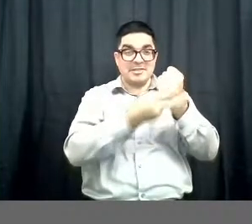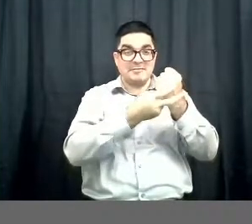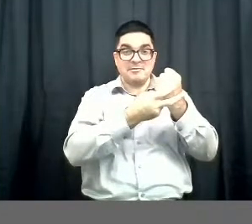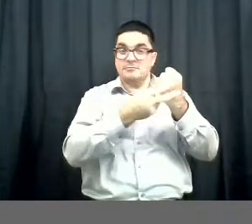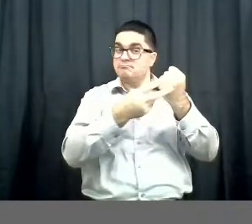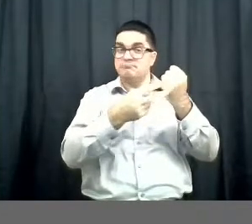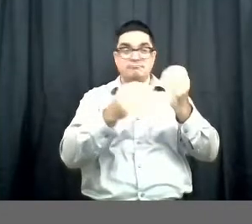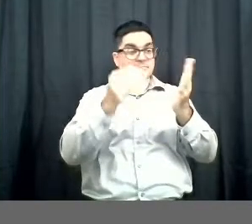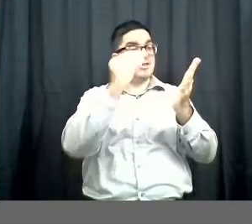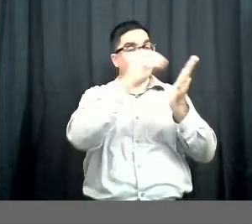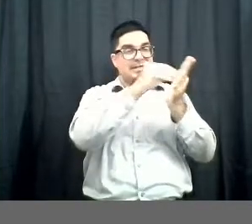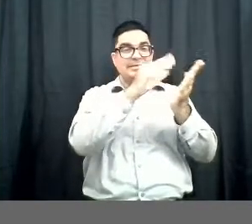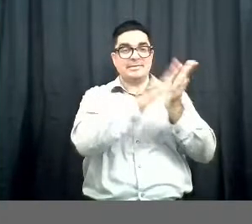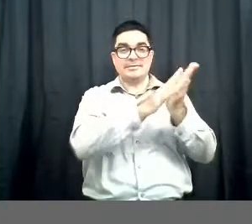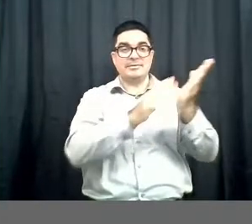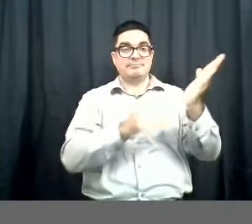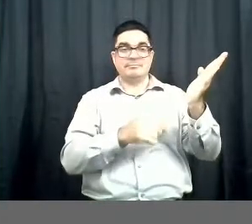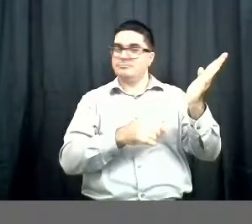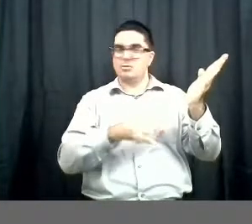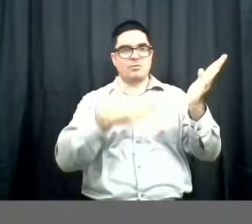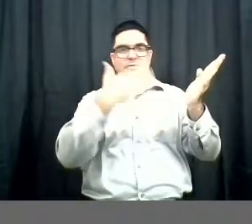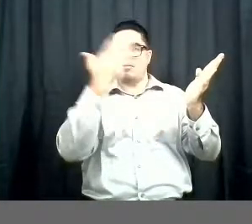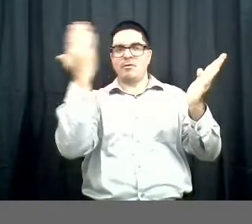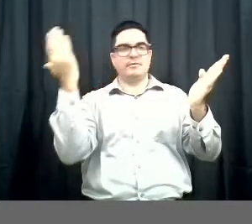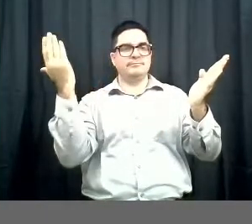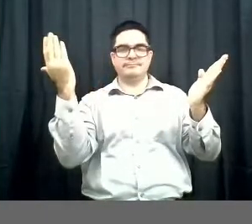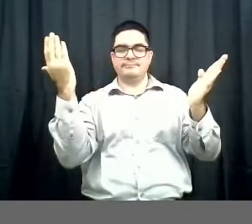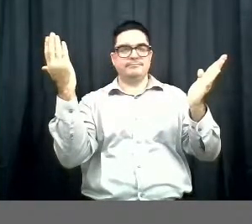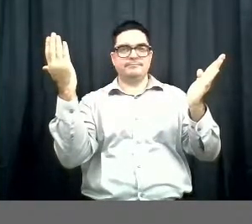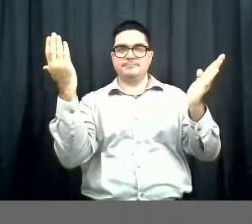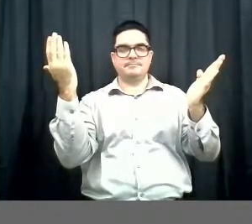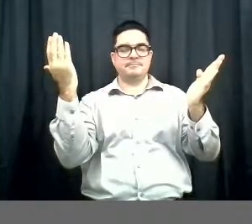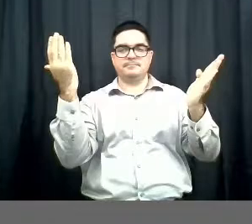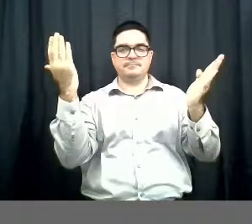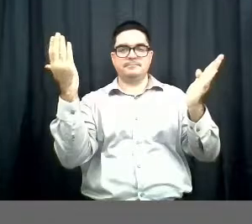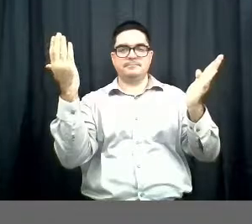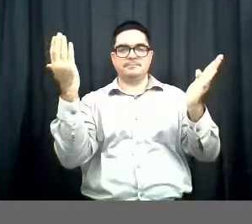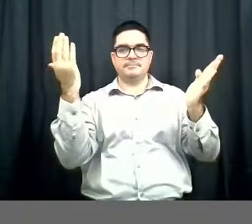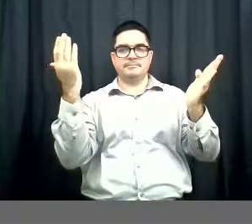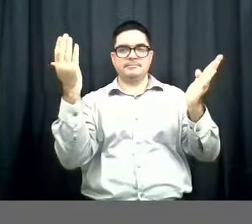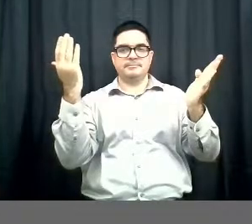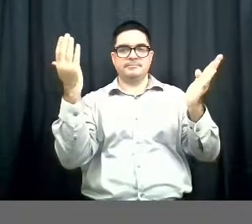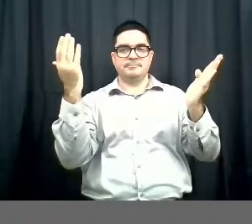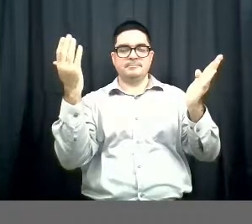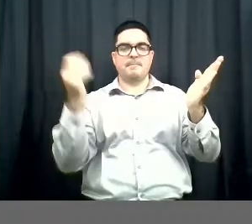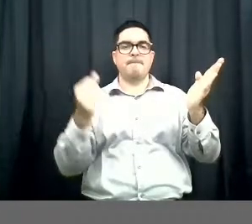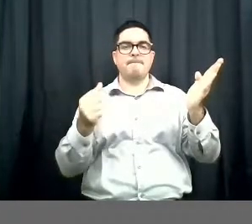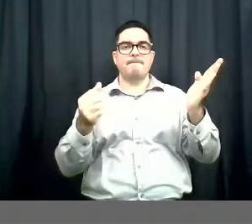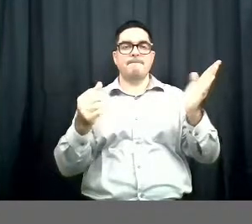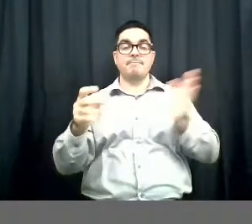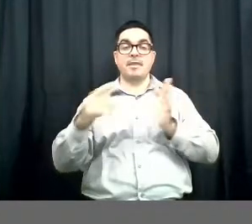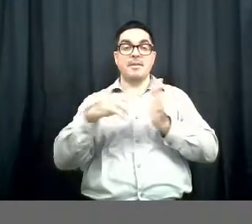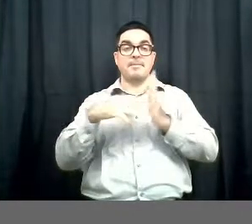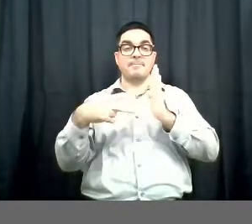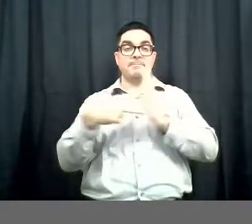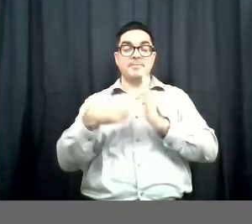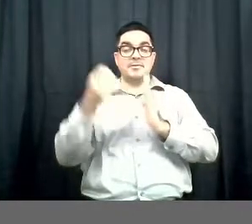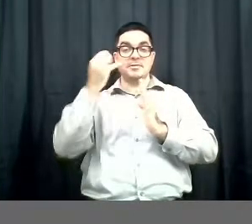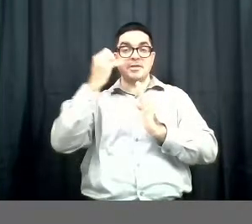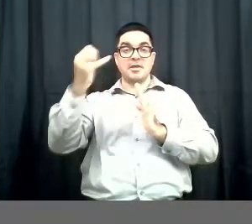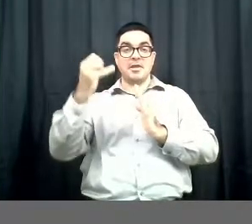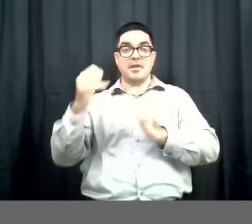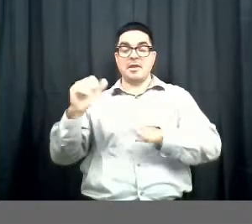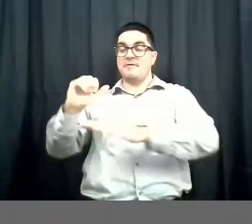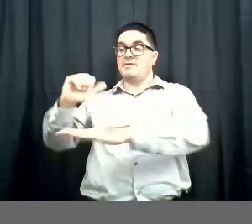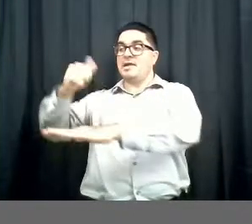insuring savings, but there is no law, there's nothing in the laws that ensures the savings. If positions need to be refilled and are deemed